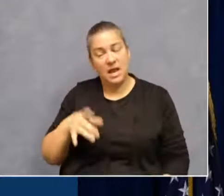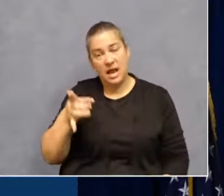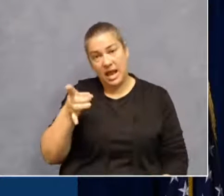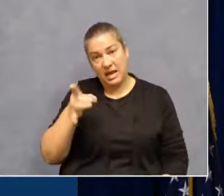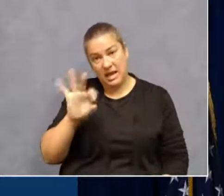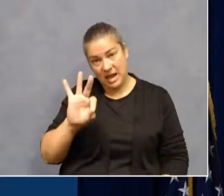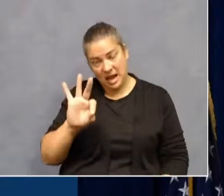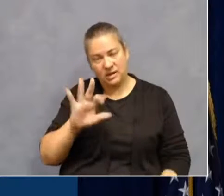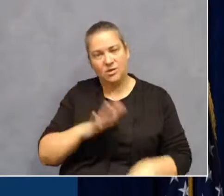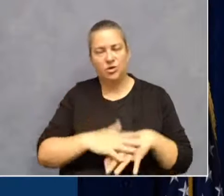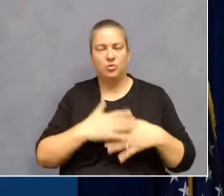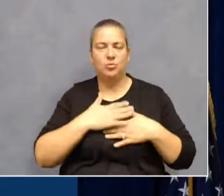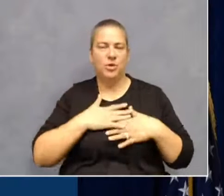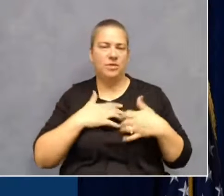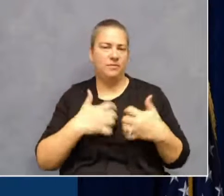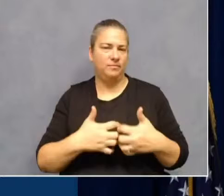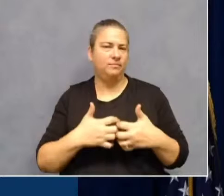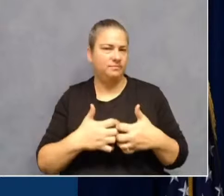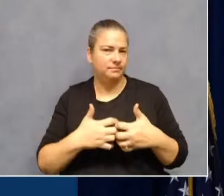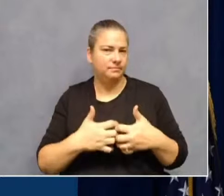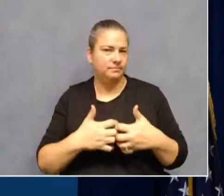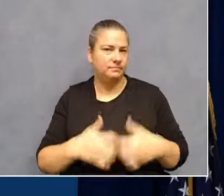ventilator.